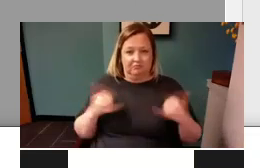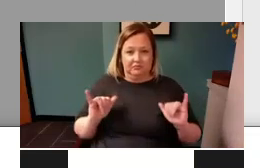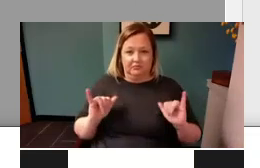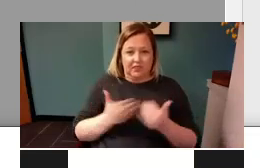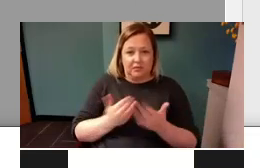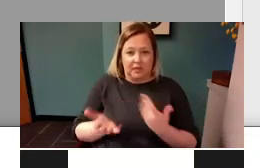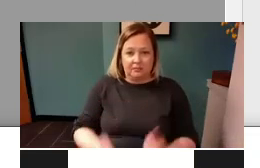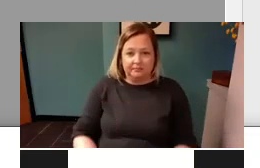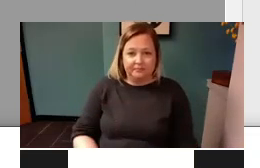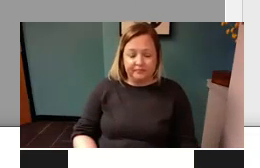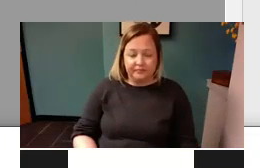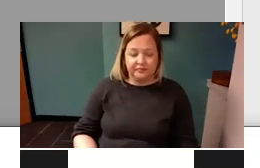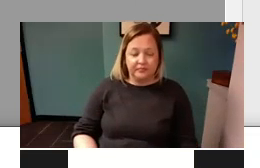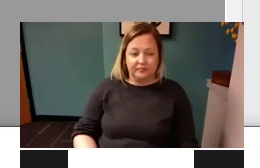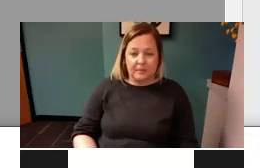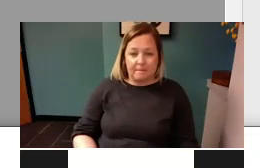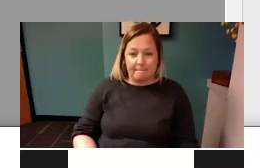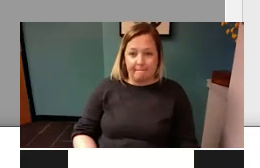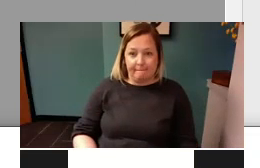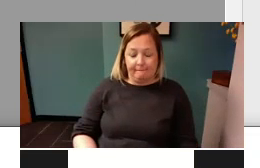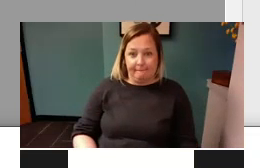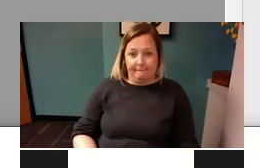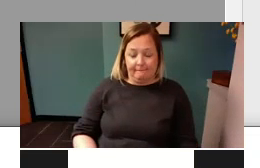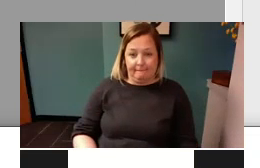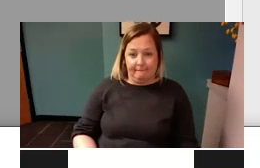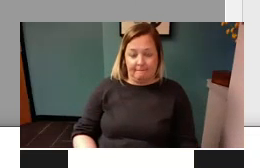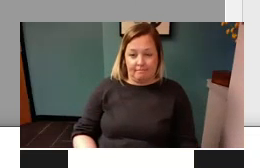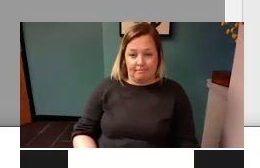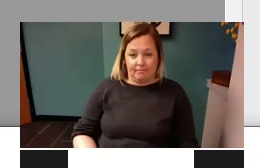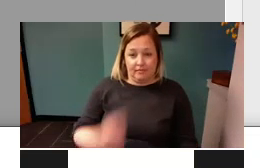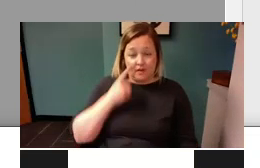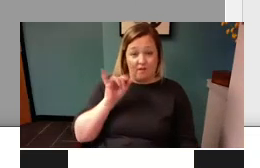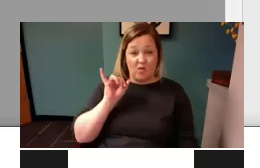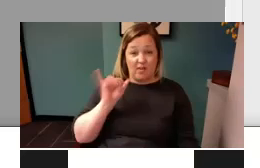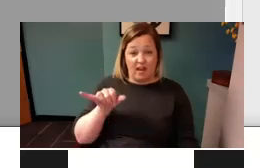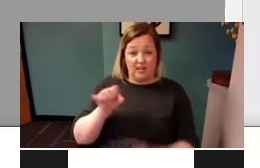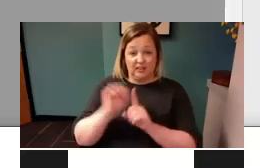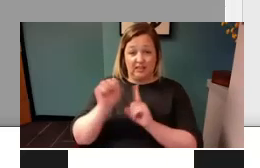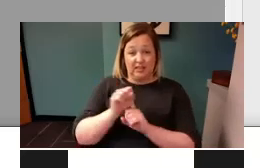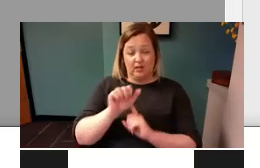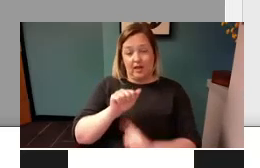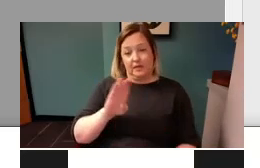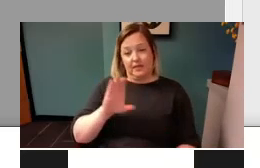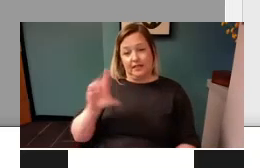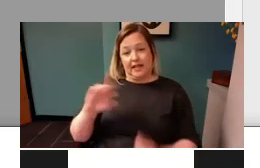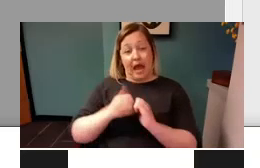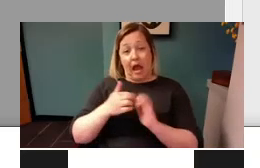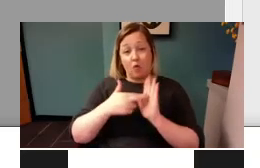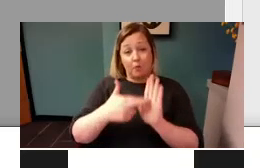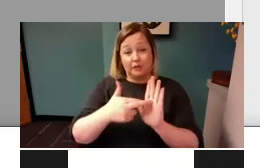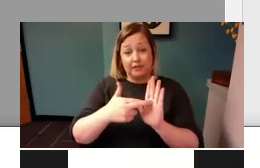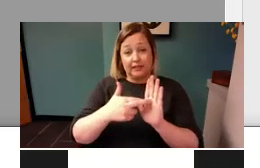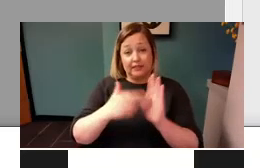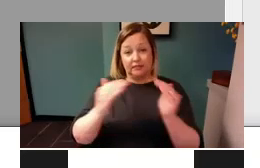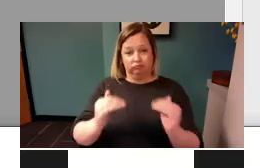Right, so for this particular scenario, A, B, C, D would be represented as 1, 0, 1, 1, 0, 1, 0, and 0, 0. Same